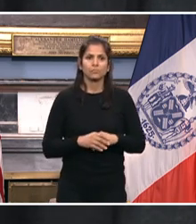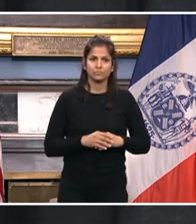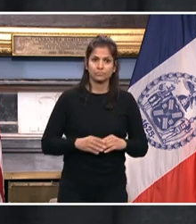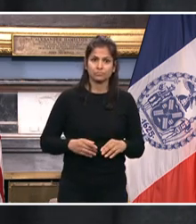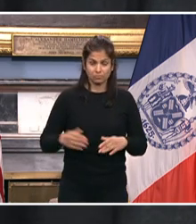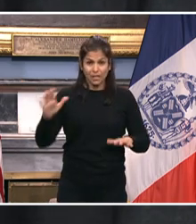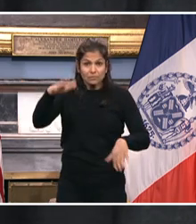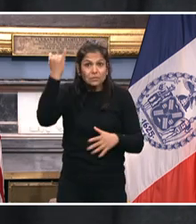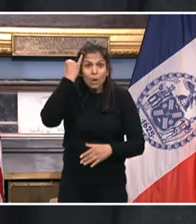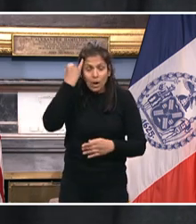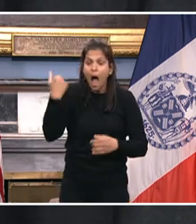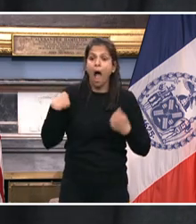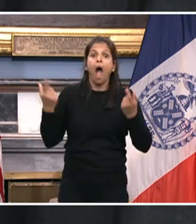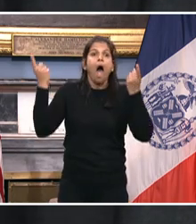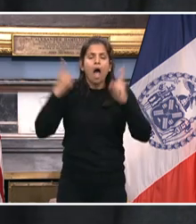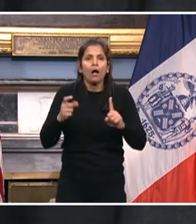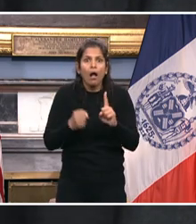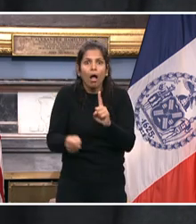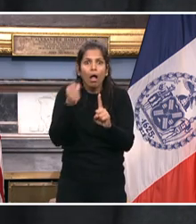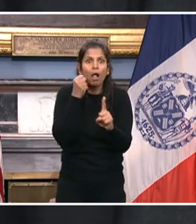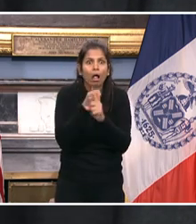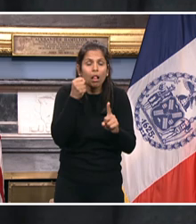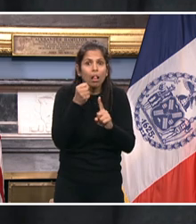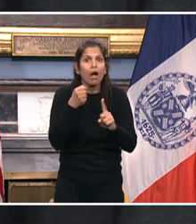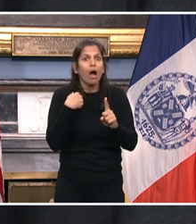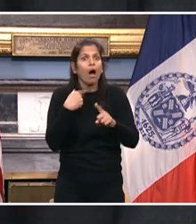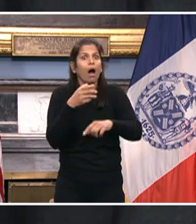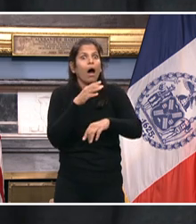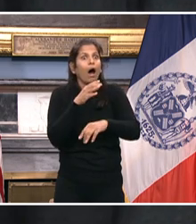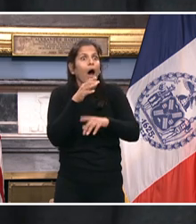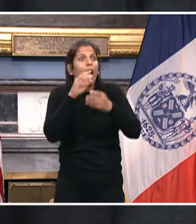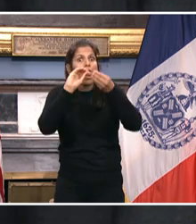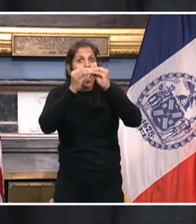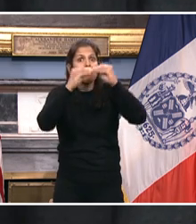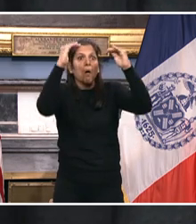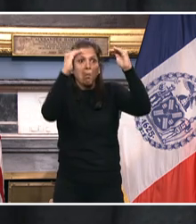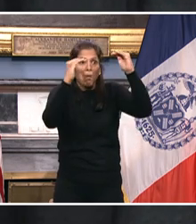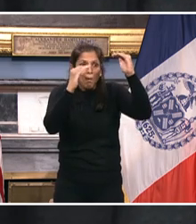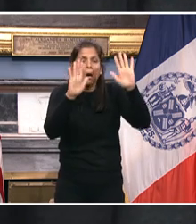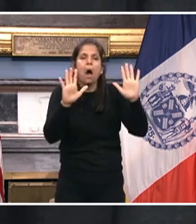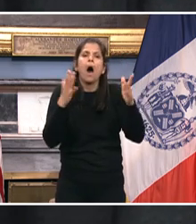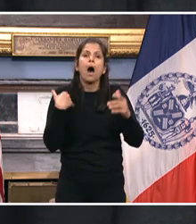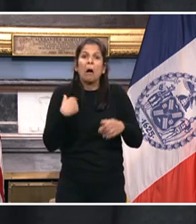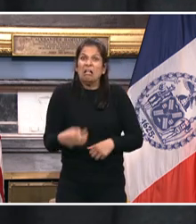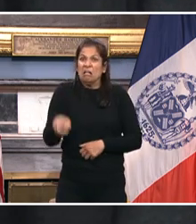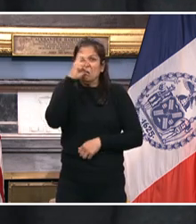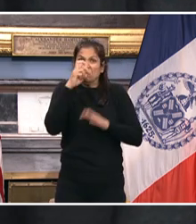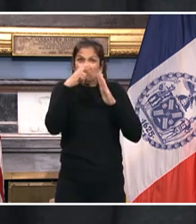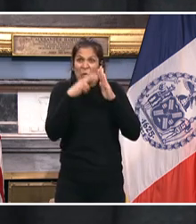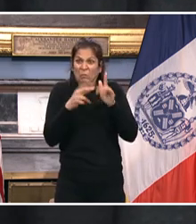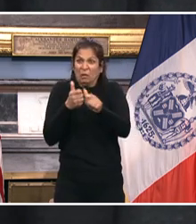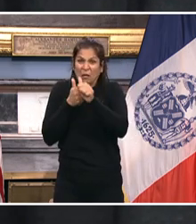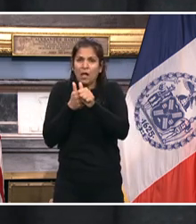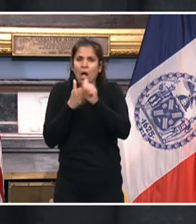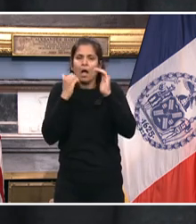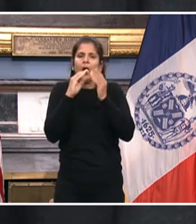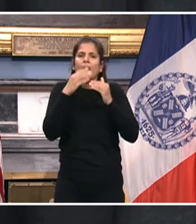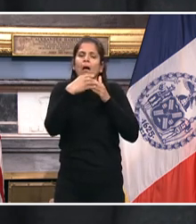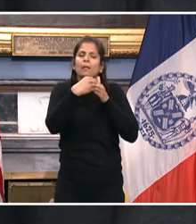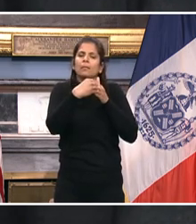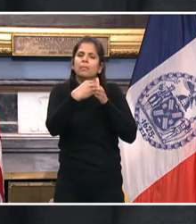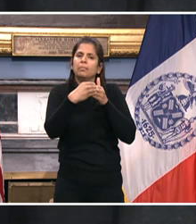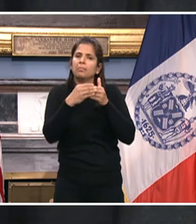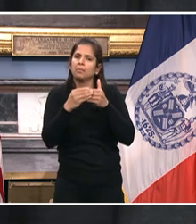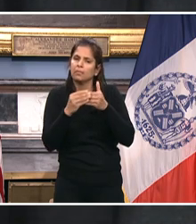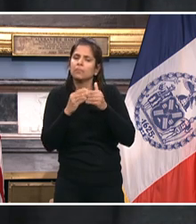a resurgence in cases. You have to constantly sort of, it's like the foot on and off the gas. You have to sort of constantly figure out how much pressure to